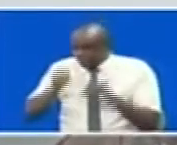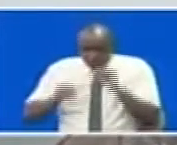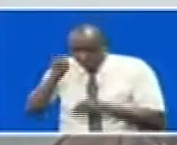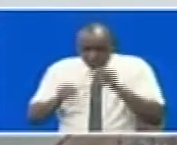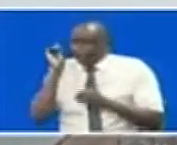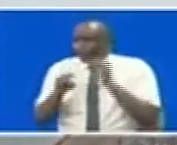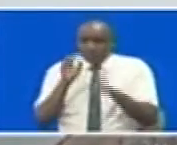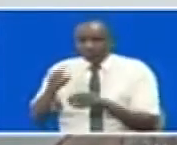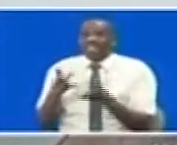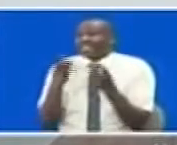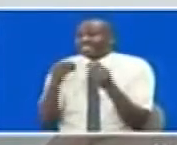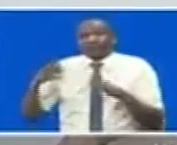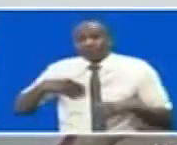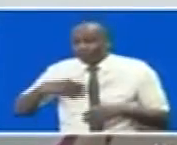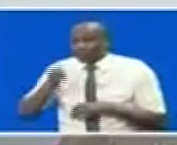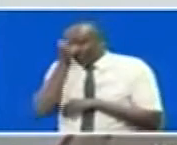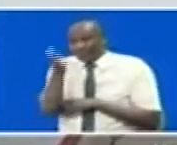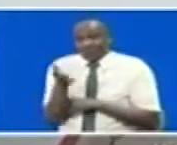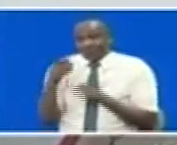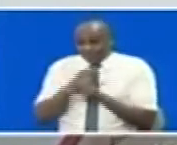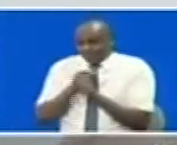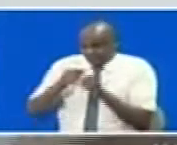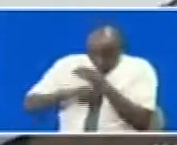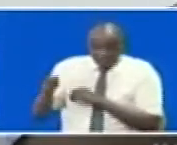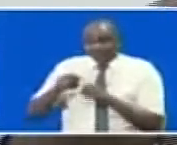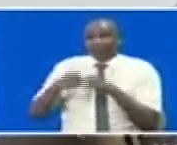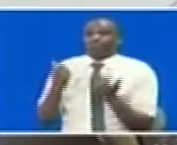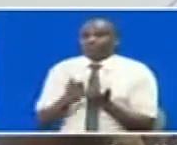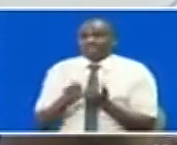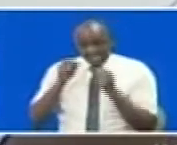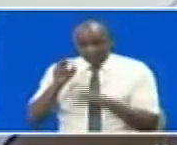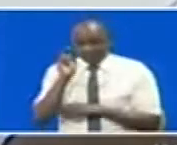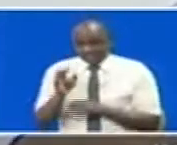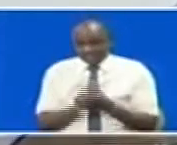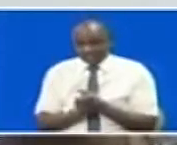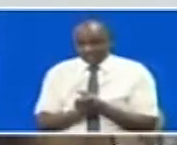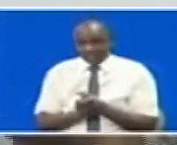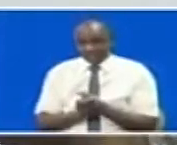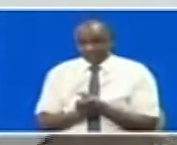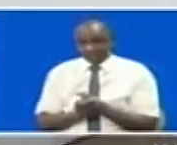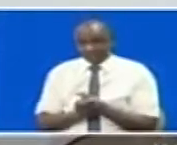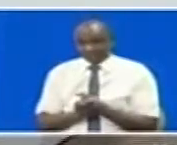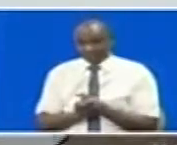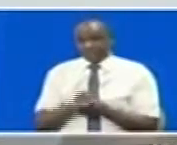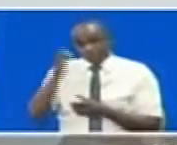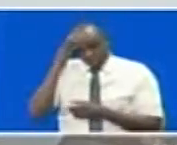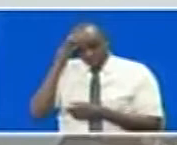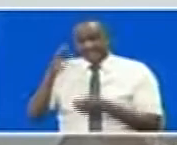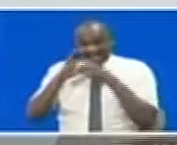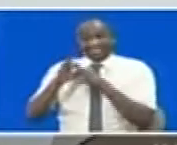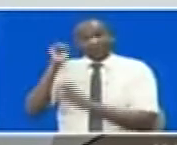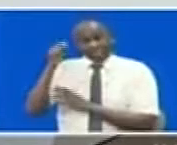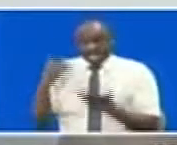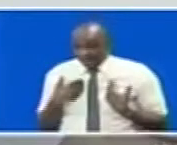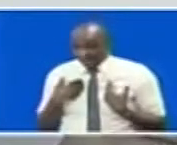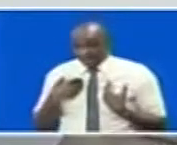is easy to sneak out and wriggle out of it. Now, if you look at it vis-a-vis, and this is a culture, by the way, we have in Kenya. You've